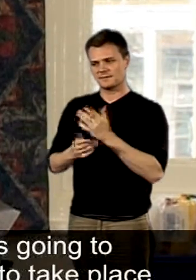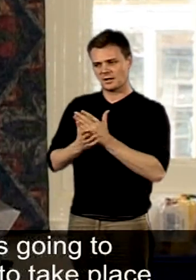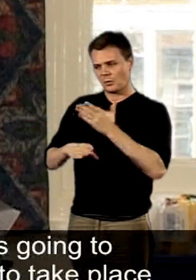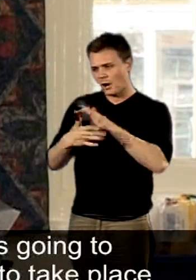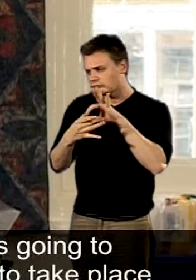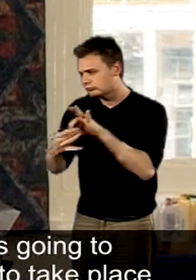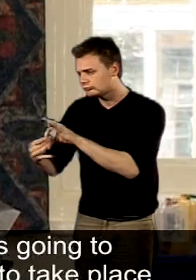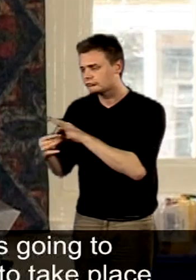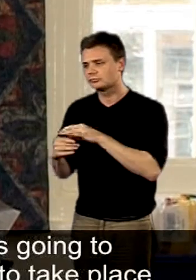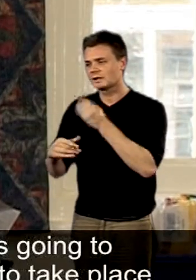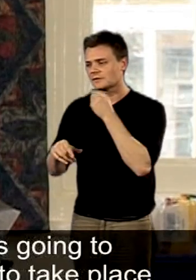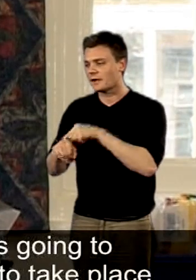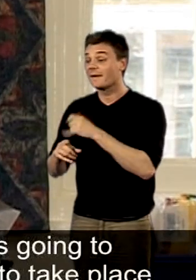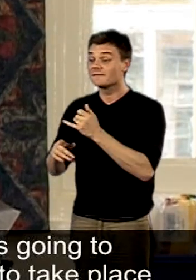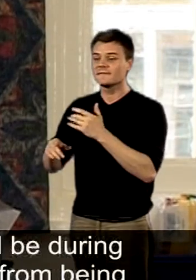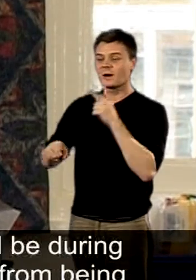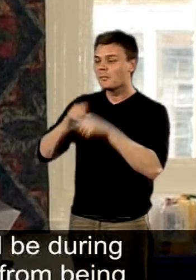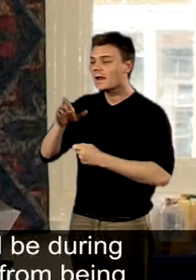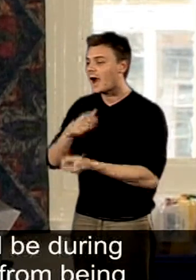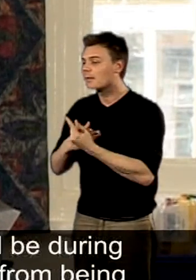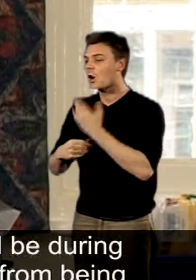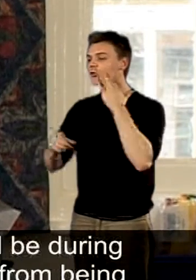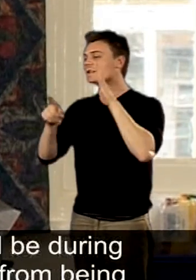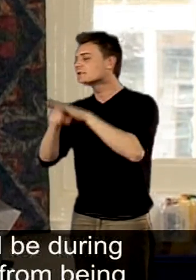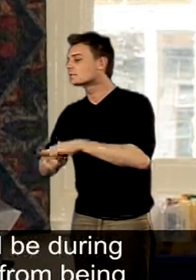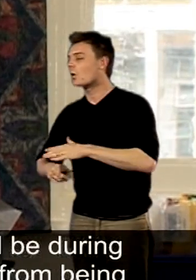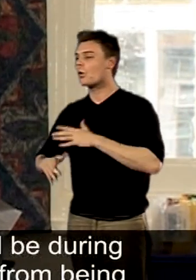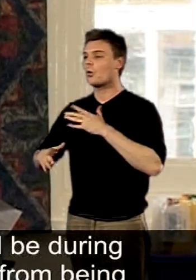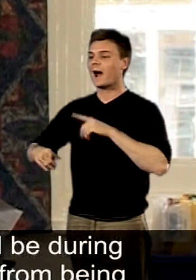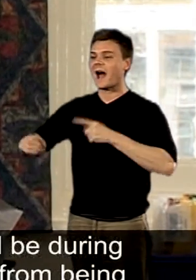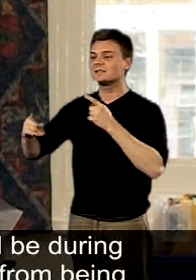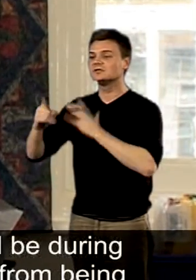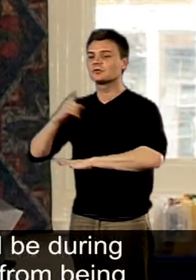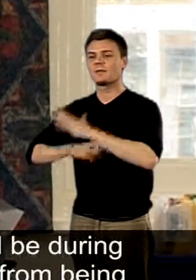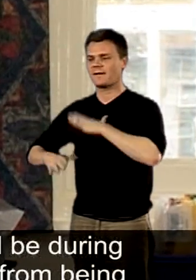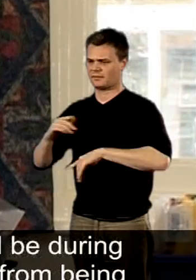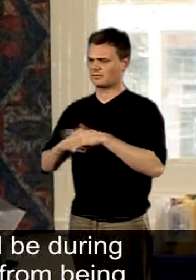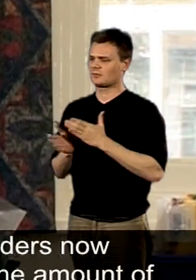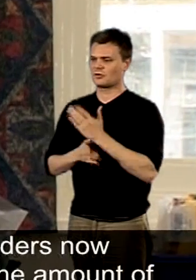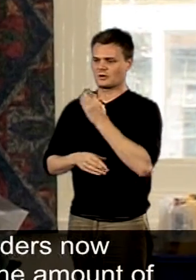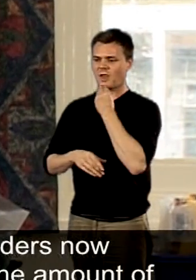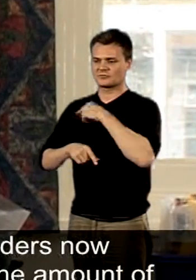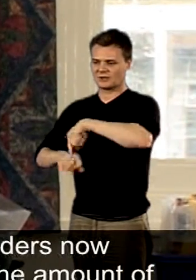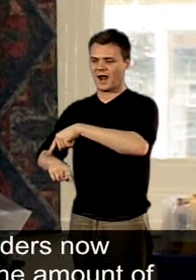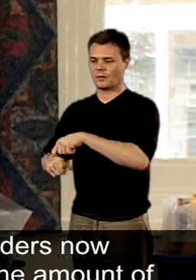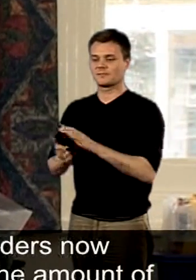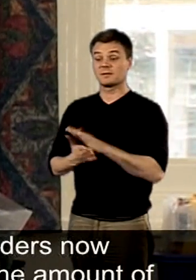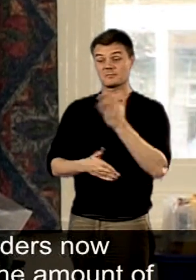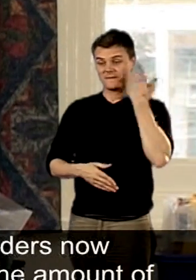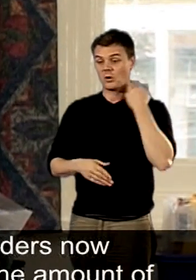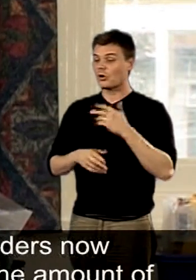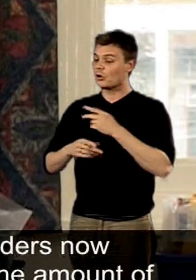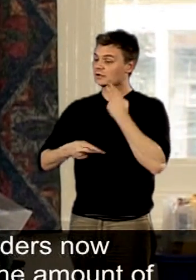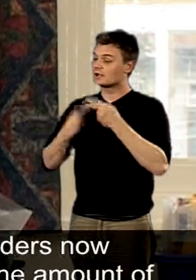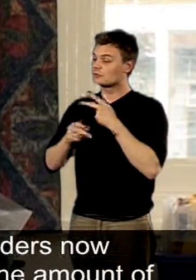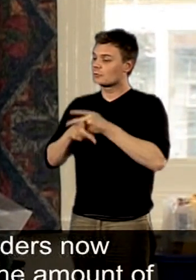bullying is going to take place, or if the racism is going to take place, or the antisocial behaviour, that will be during that hour. And so they've moved from being dining room supervisors to play leaders